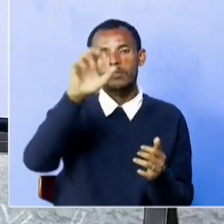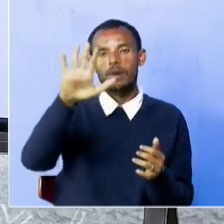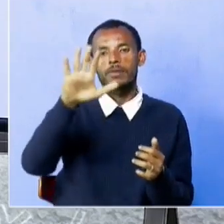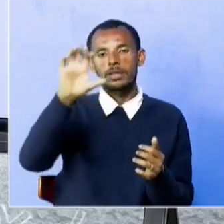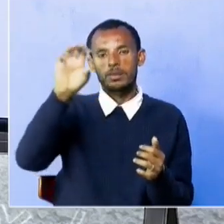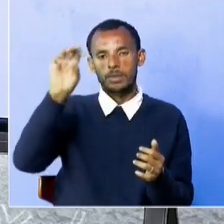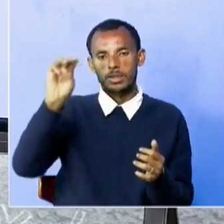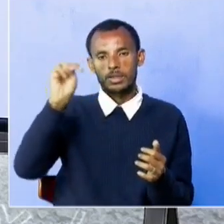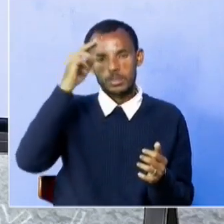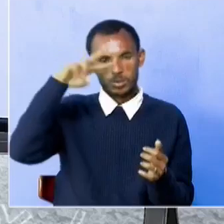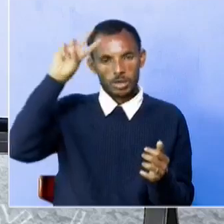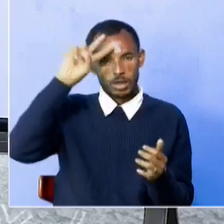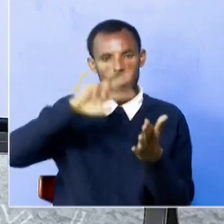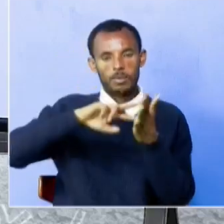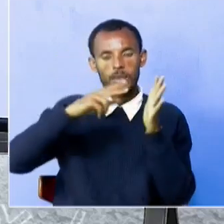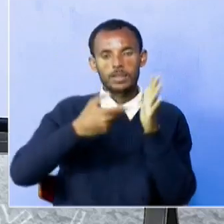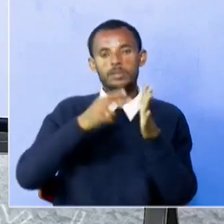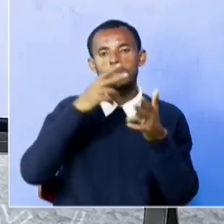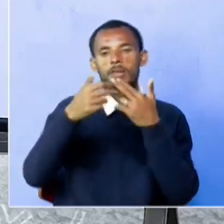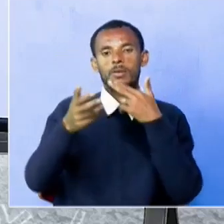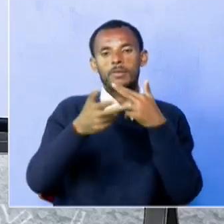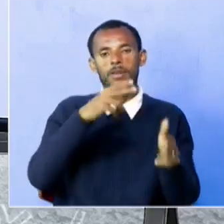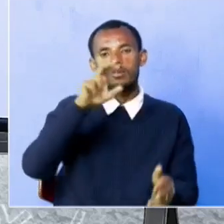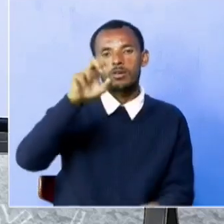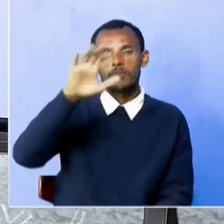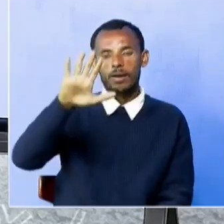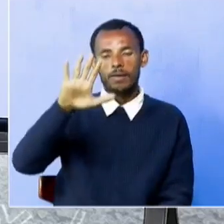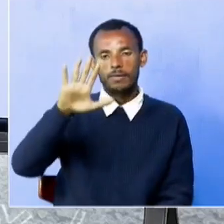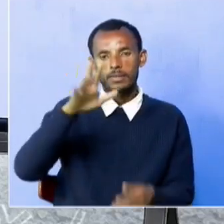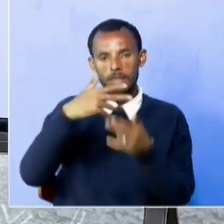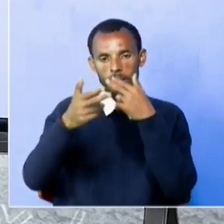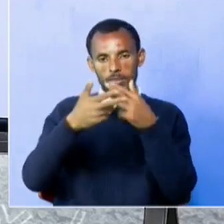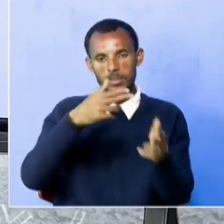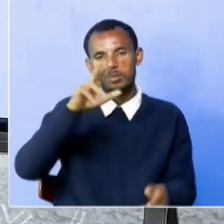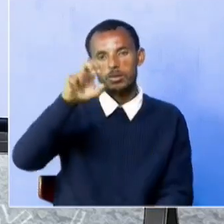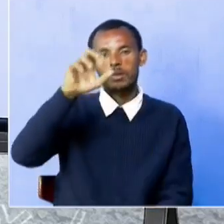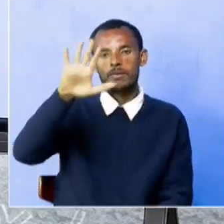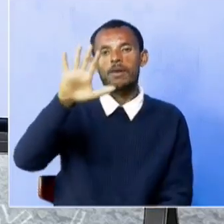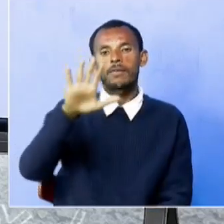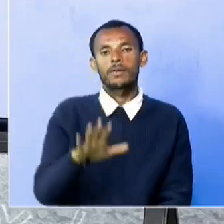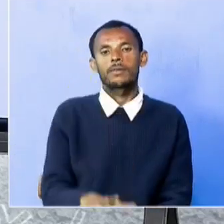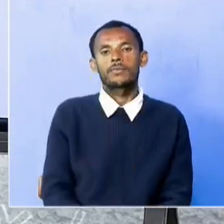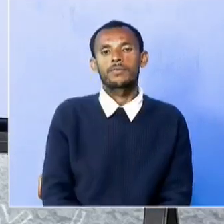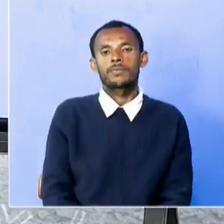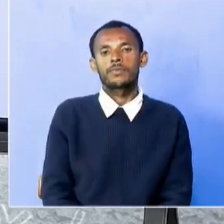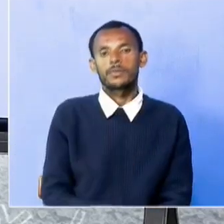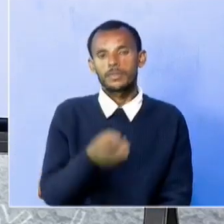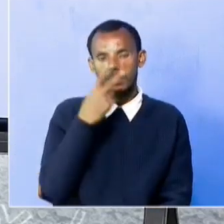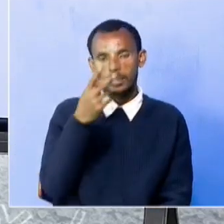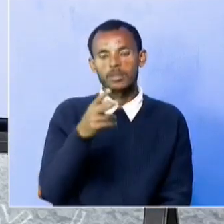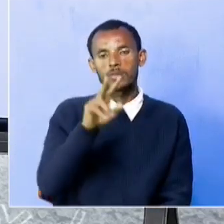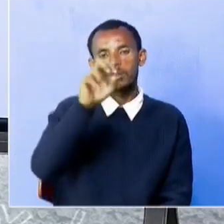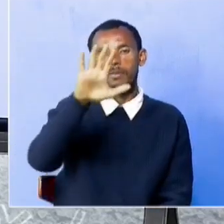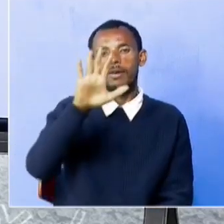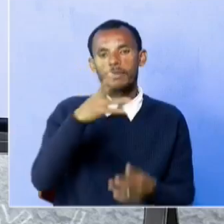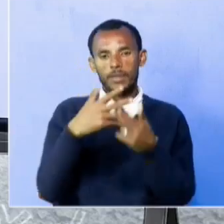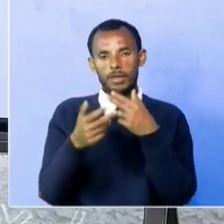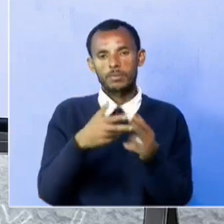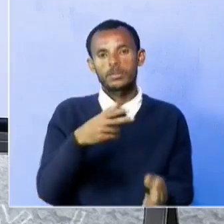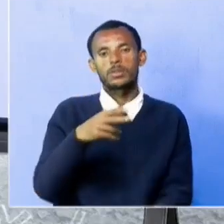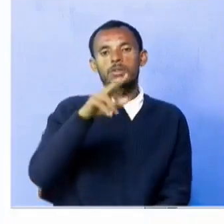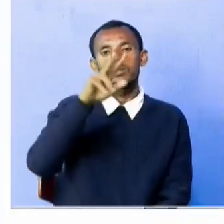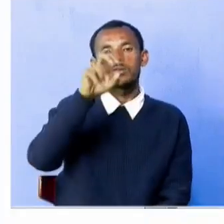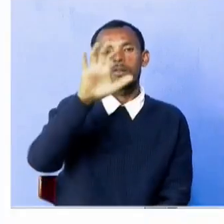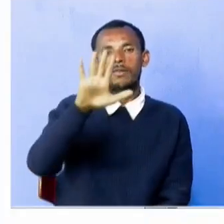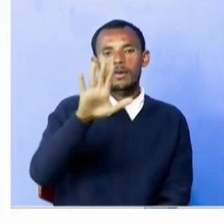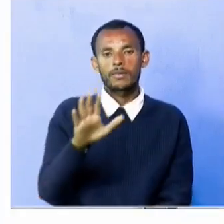centimeter square means multiply 25 by 25. Okay, check it. 25 by 25